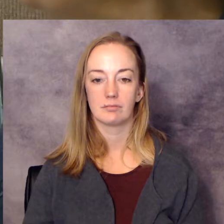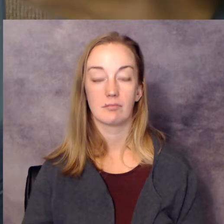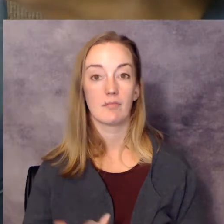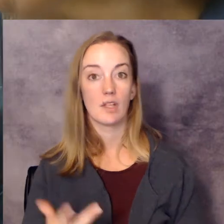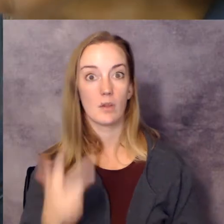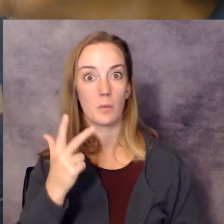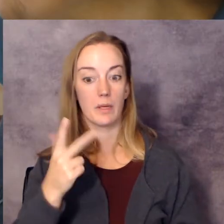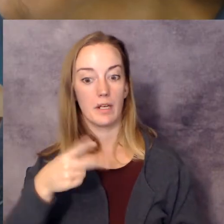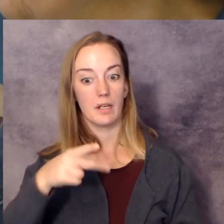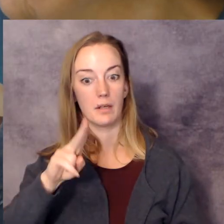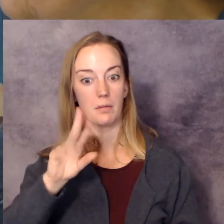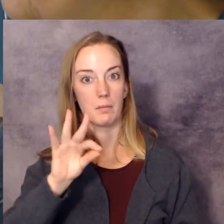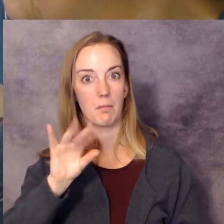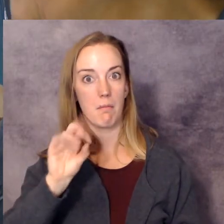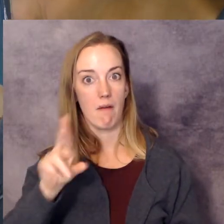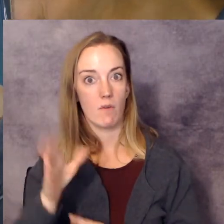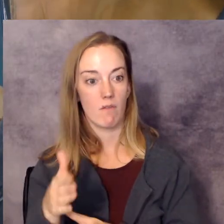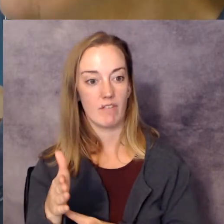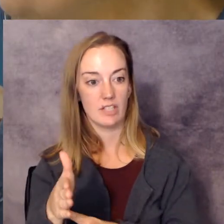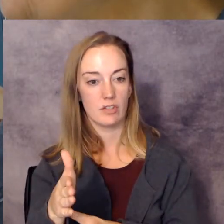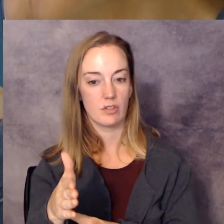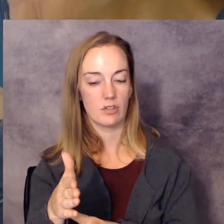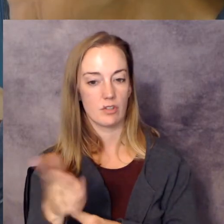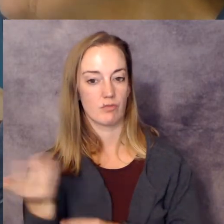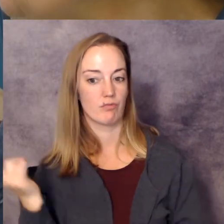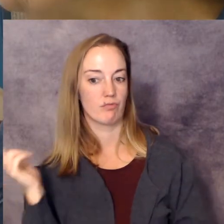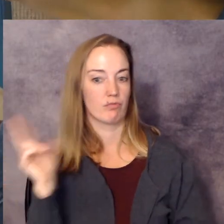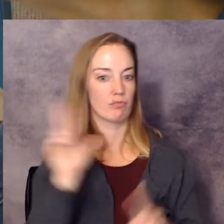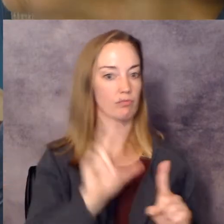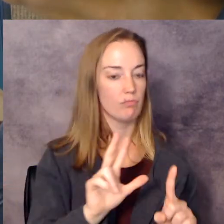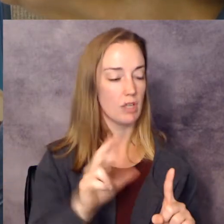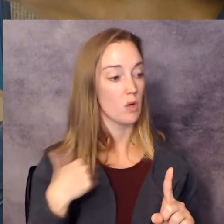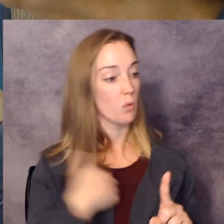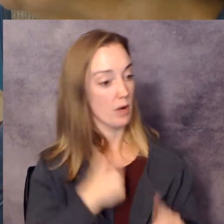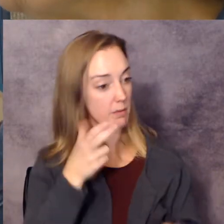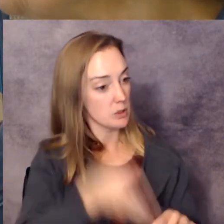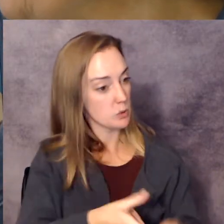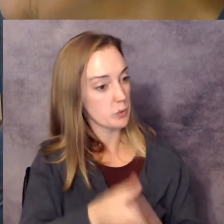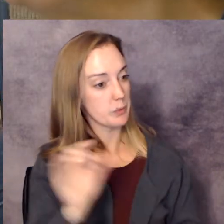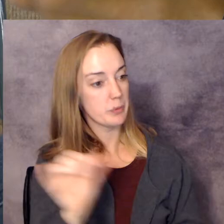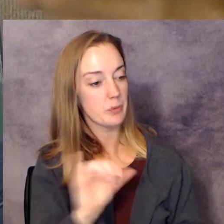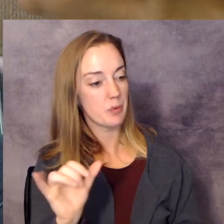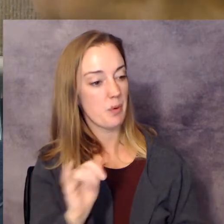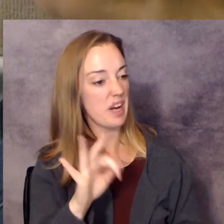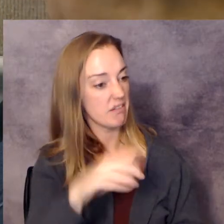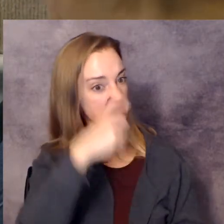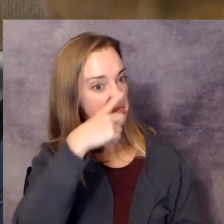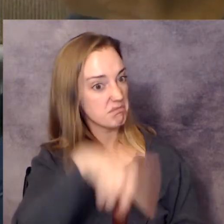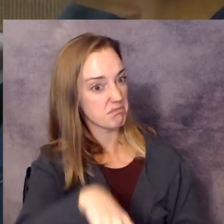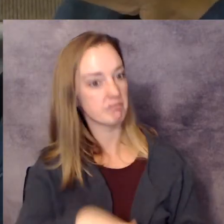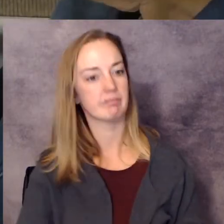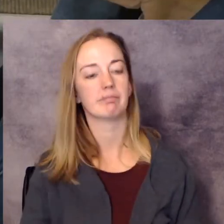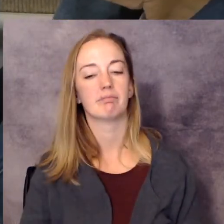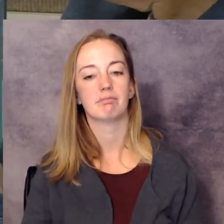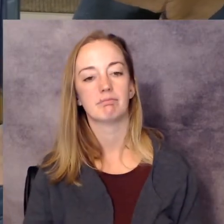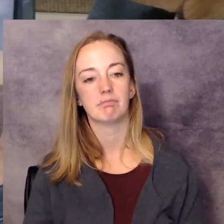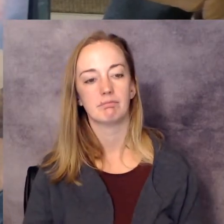Three pufferfish came from behind. We'll join you too, if you don't